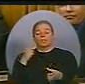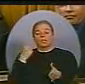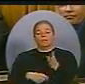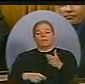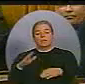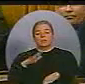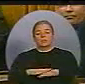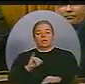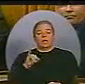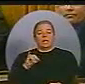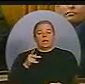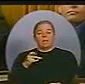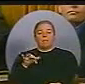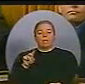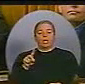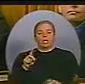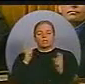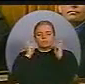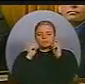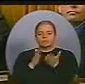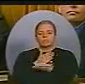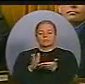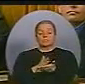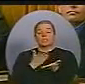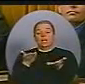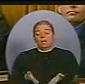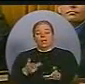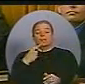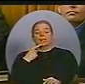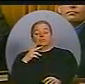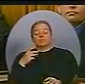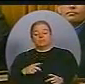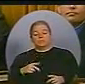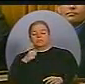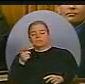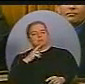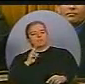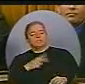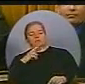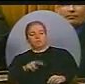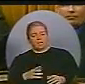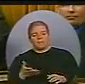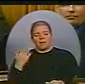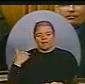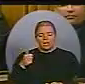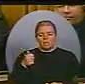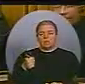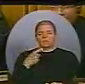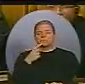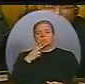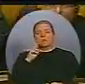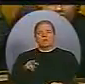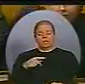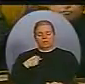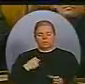This is the same member of Parliament who now denies it, but he denied that he was in favor of the long gun registry in order to get elected. Do you think the